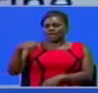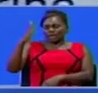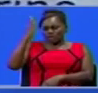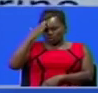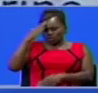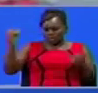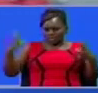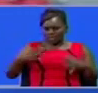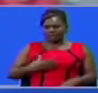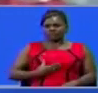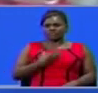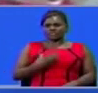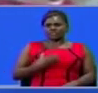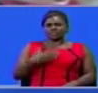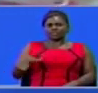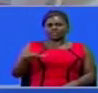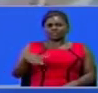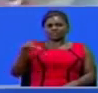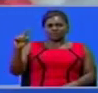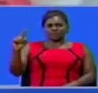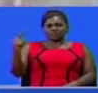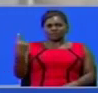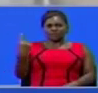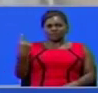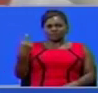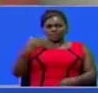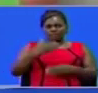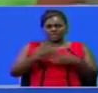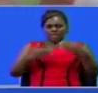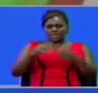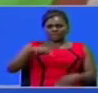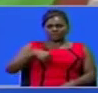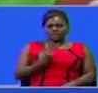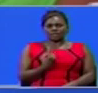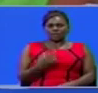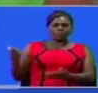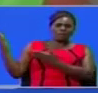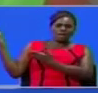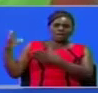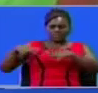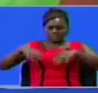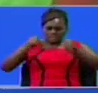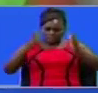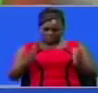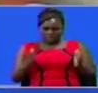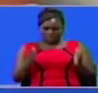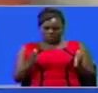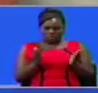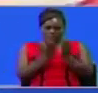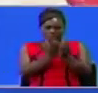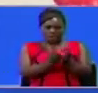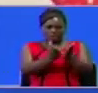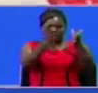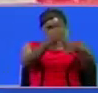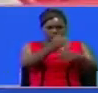tourism destinations. The first one is the Basu Kijengane. Justin Kitsao is the chairman of the Watamu Marine